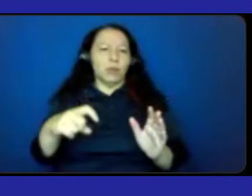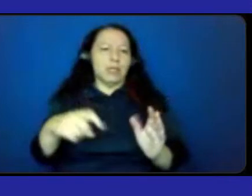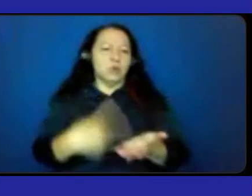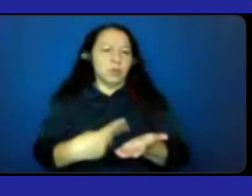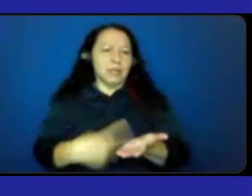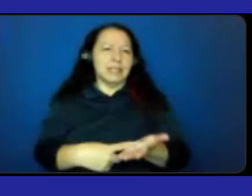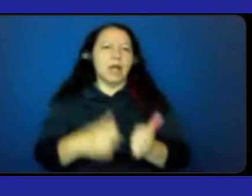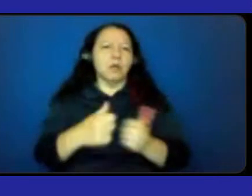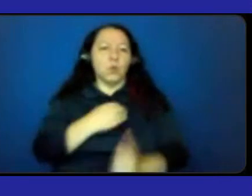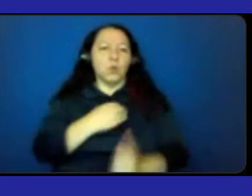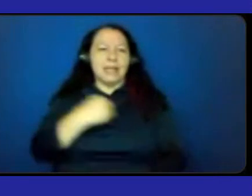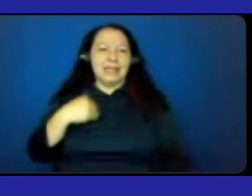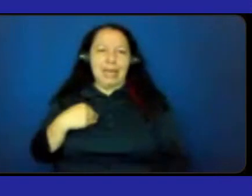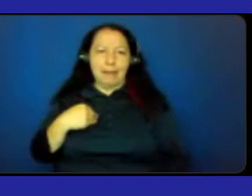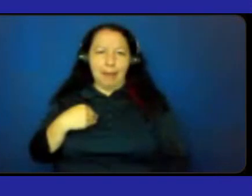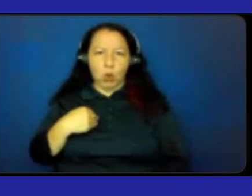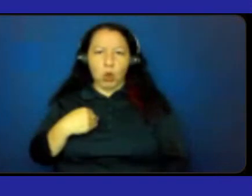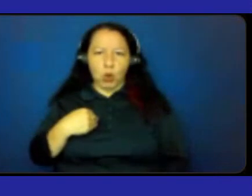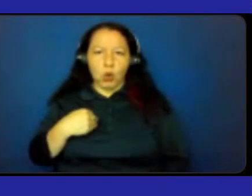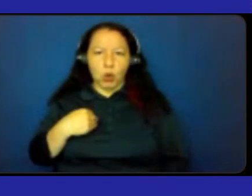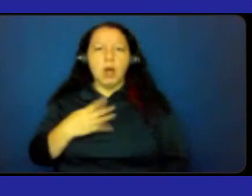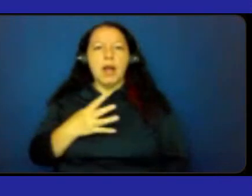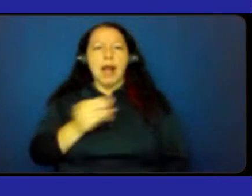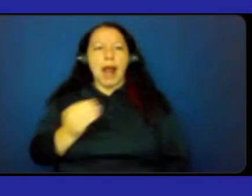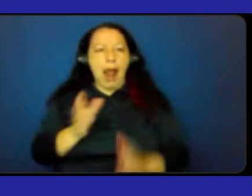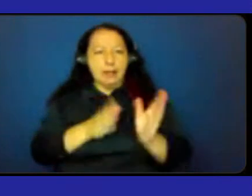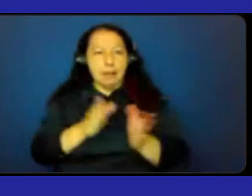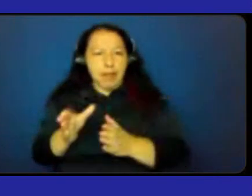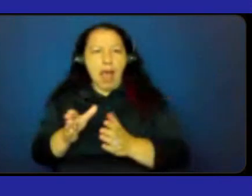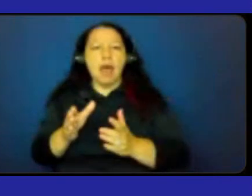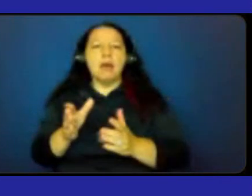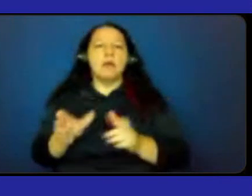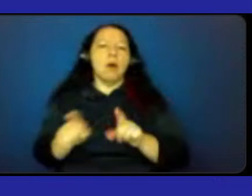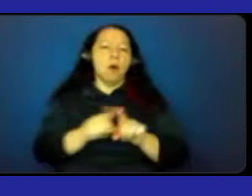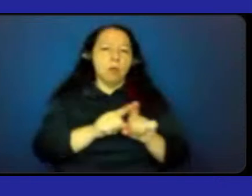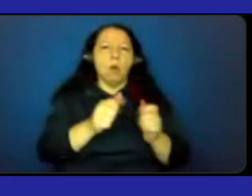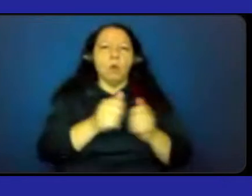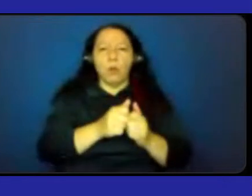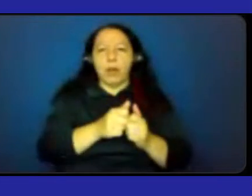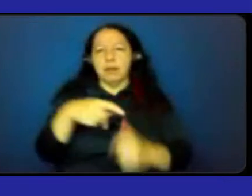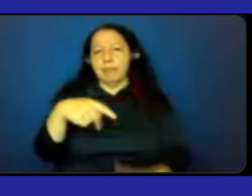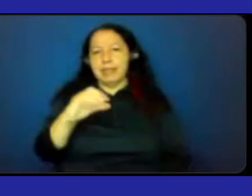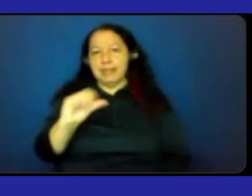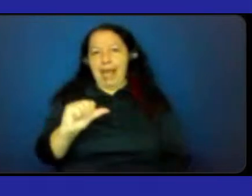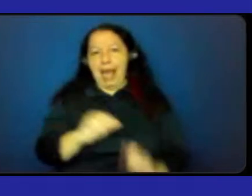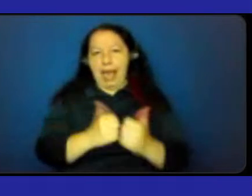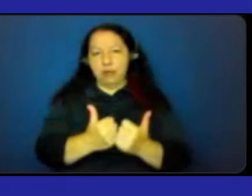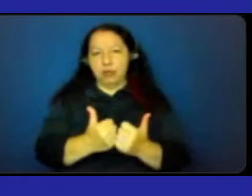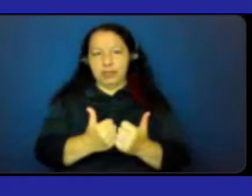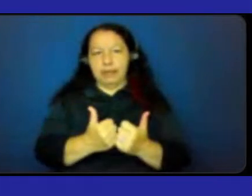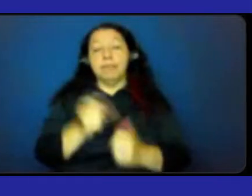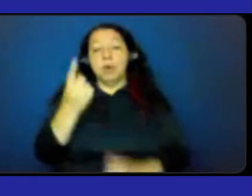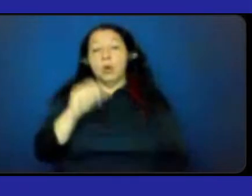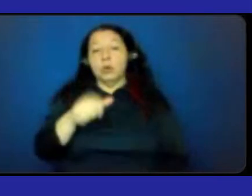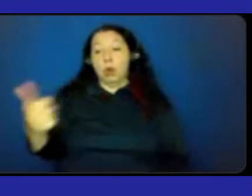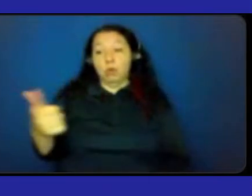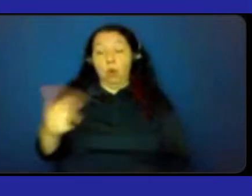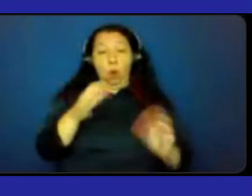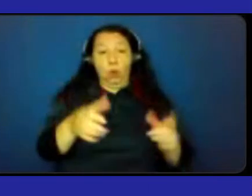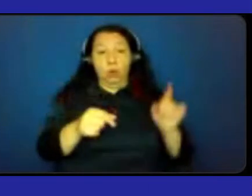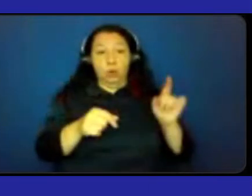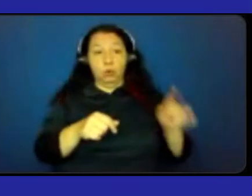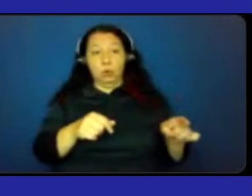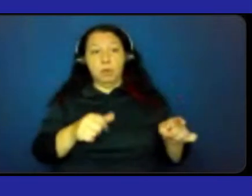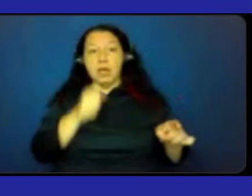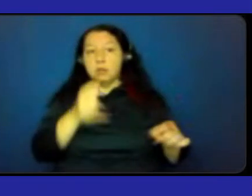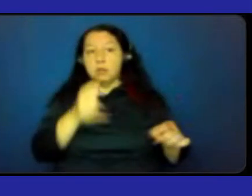member and the plan along with the PCA agency. The other group obviously is not receiving